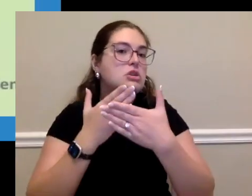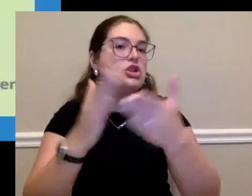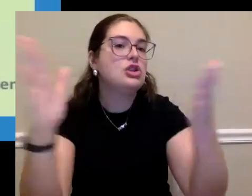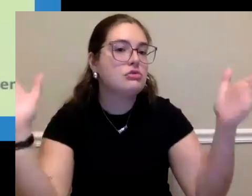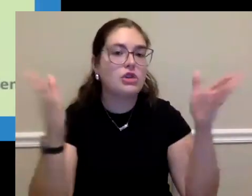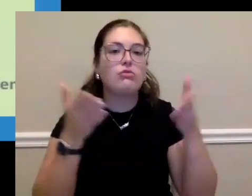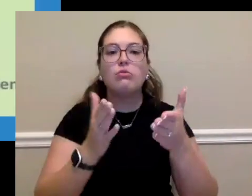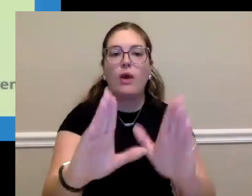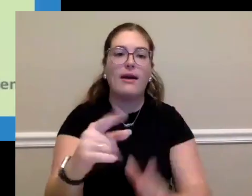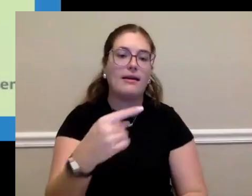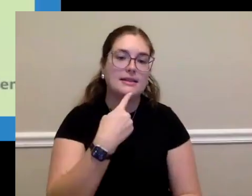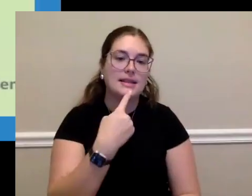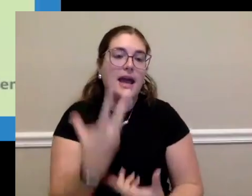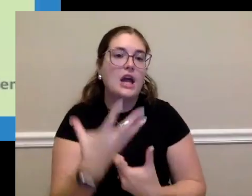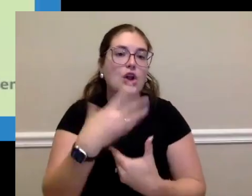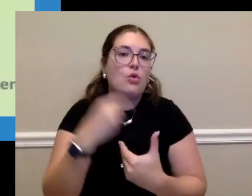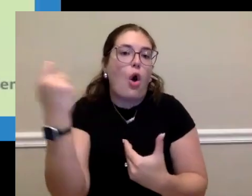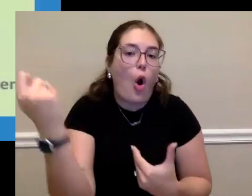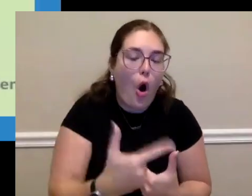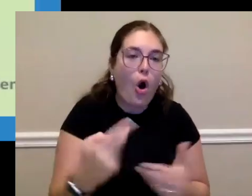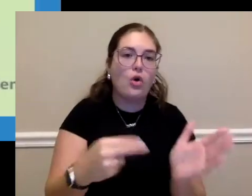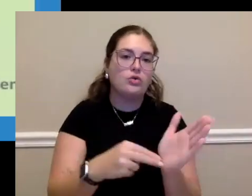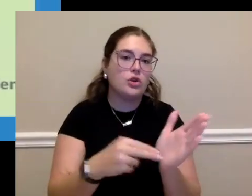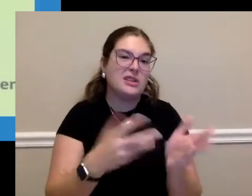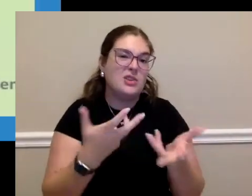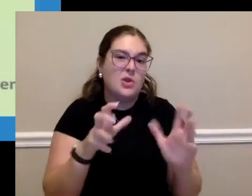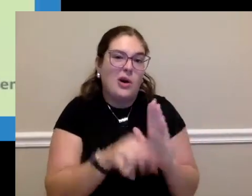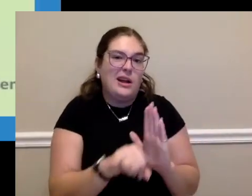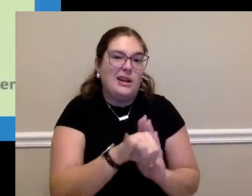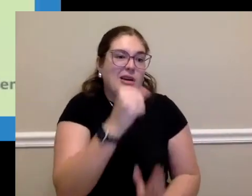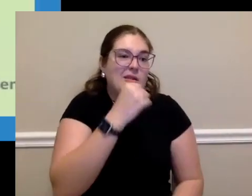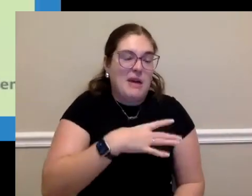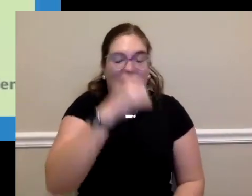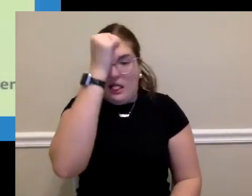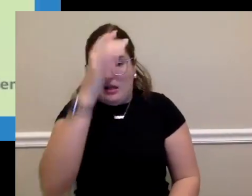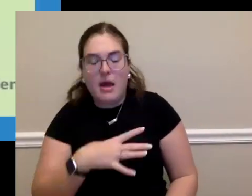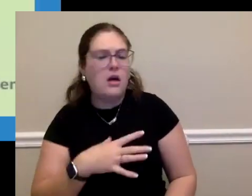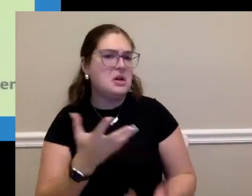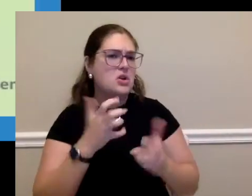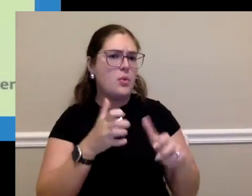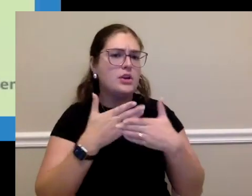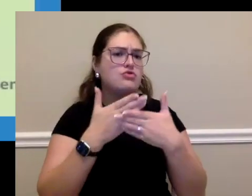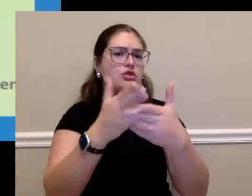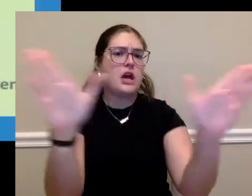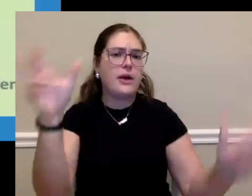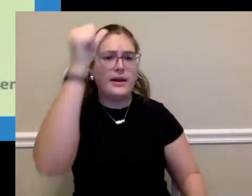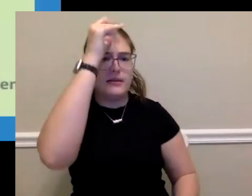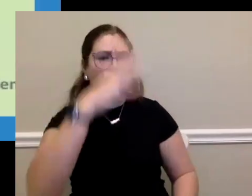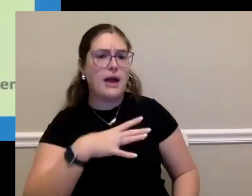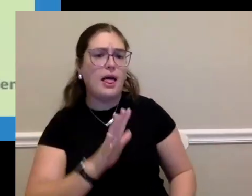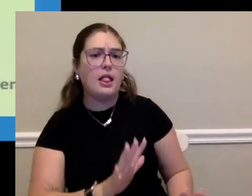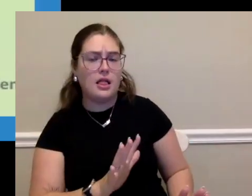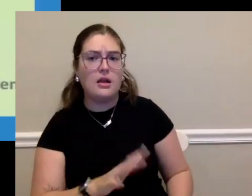including um, all nurses. If you don't want to use the generic masculine for nurses, which